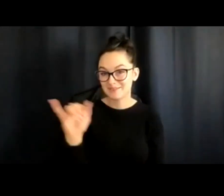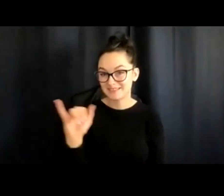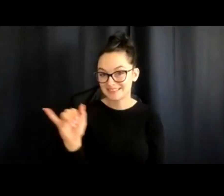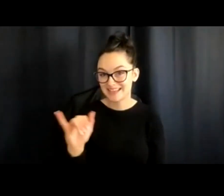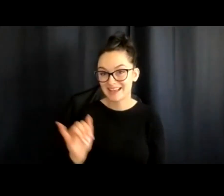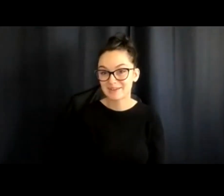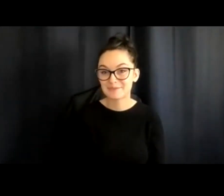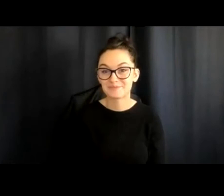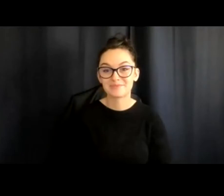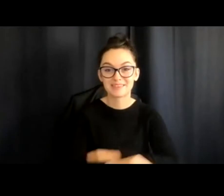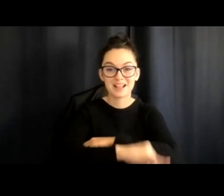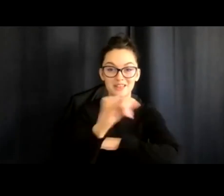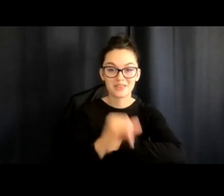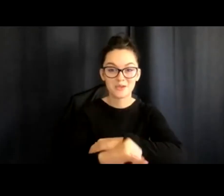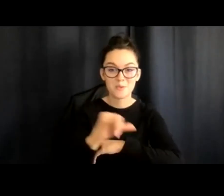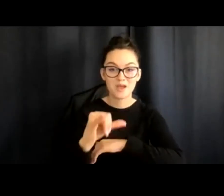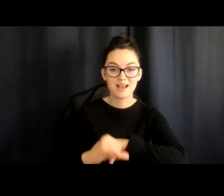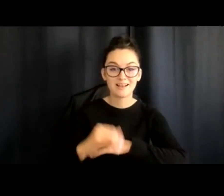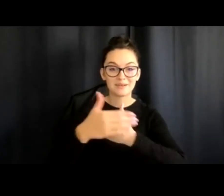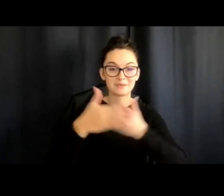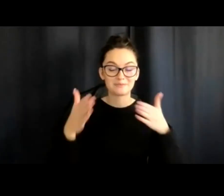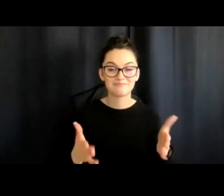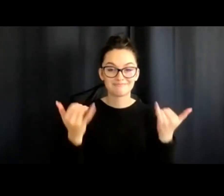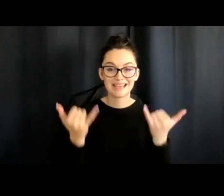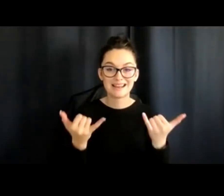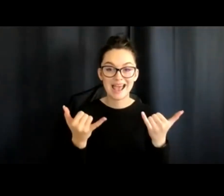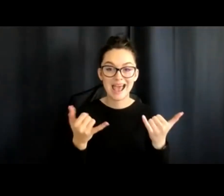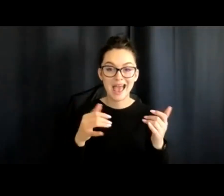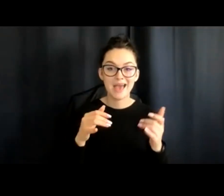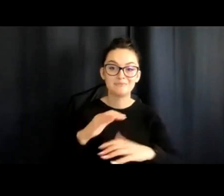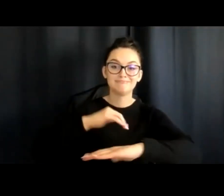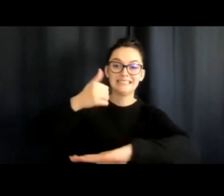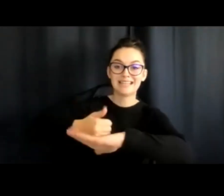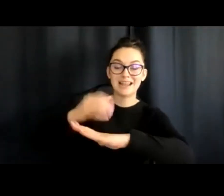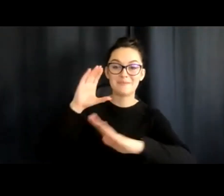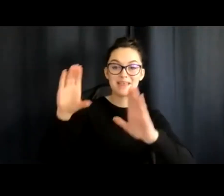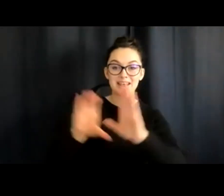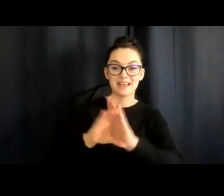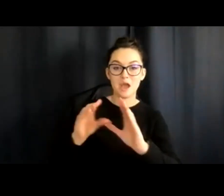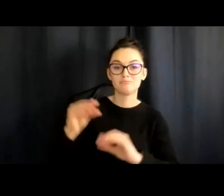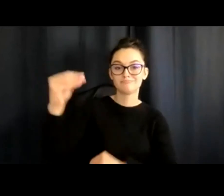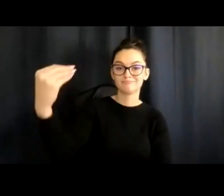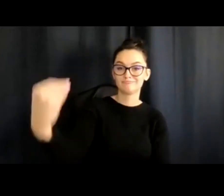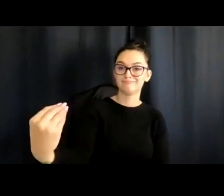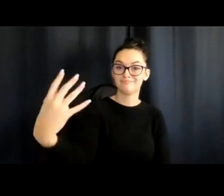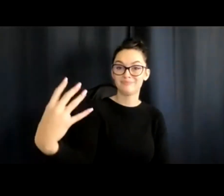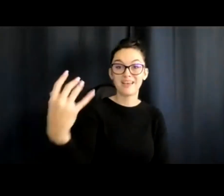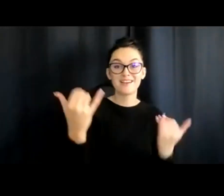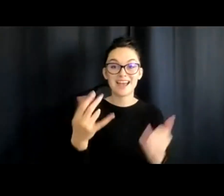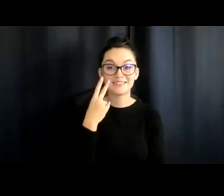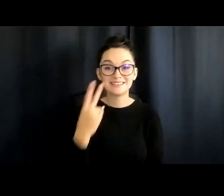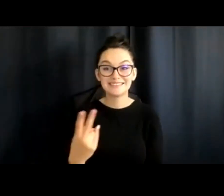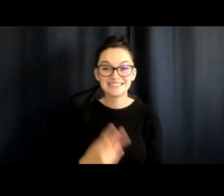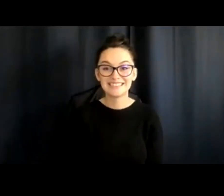of the whale room. And now I'm gonna put this tripod down. And Miss Carrie, oh, you can see Coda,